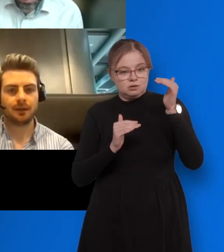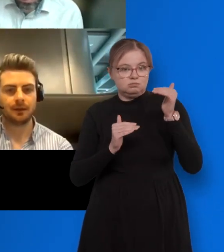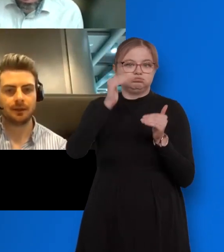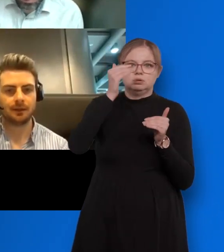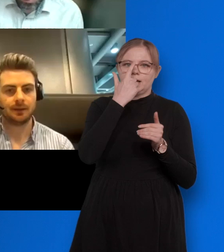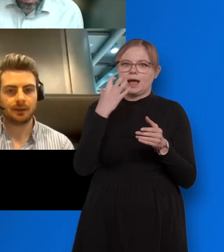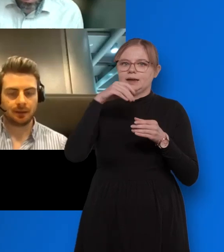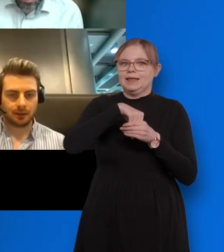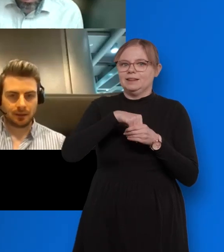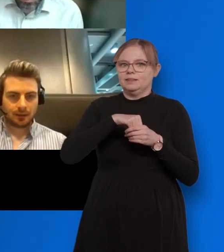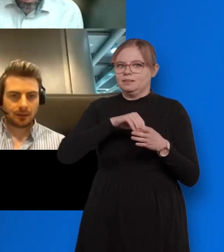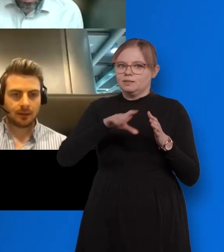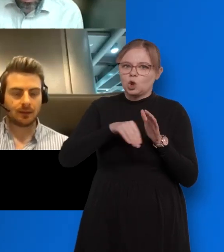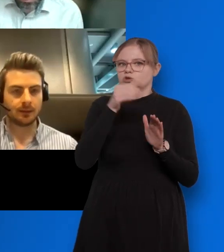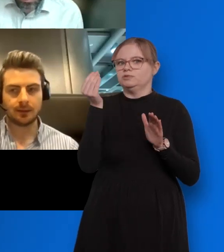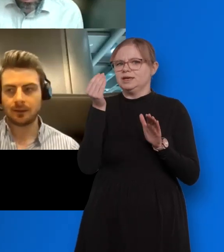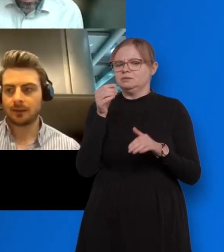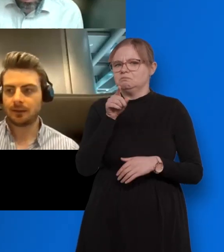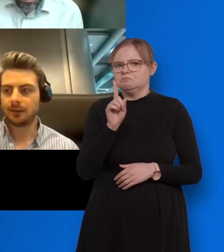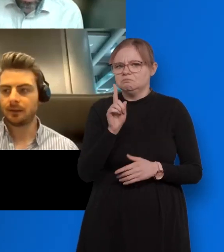no anonymization at that point?